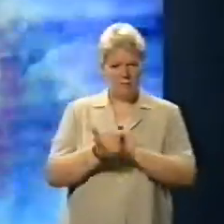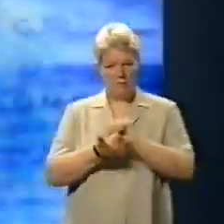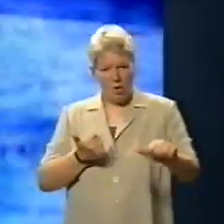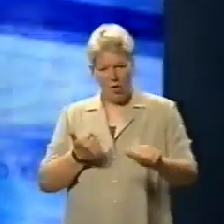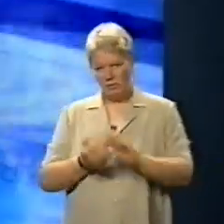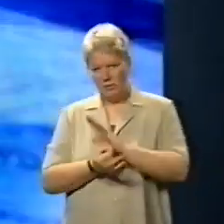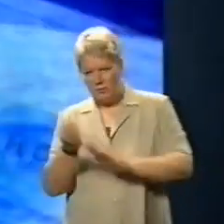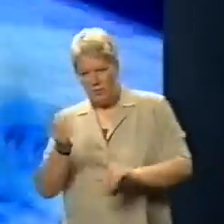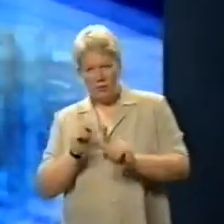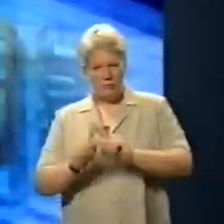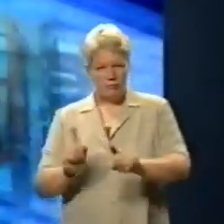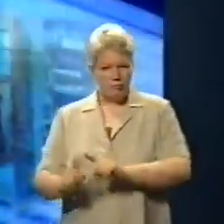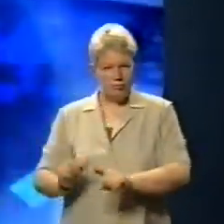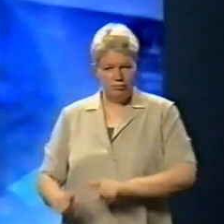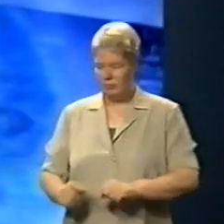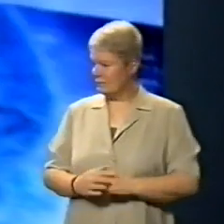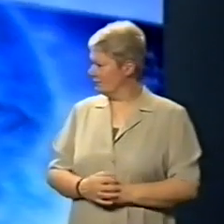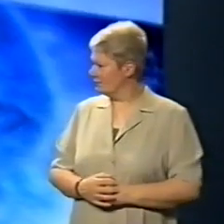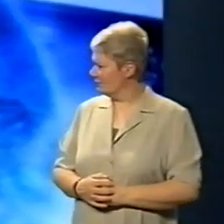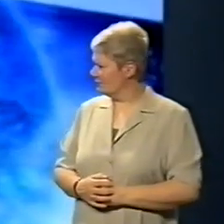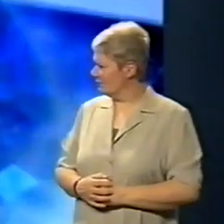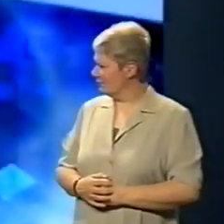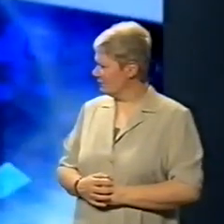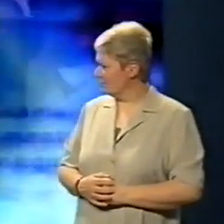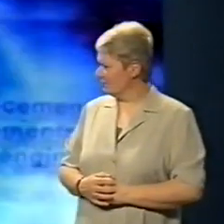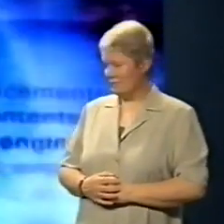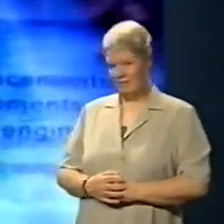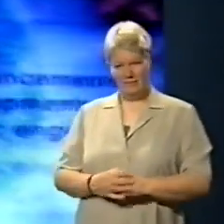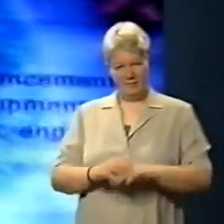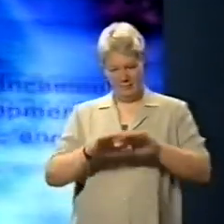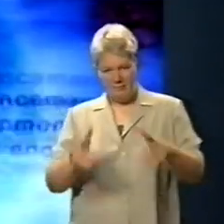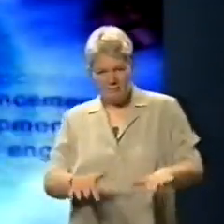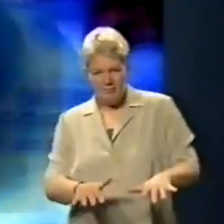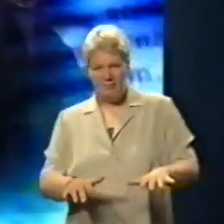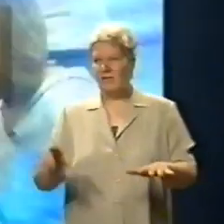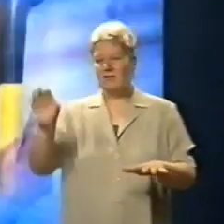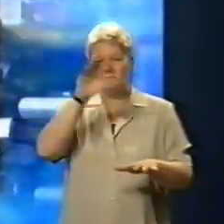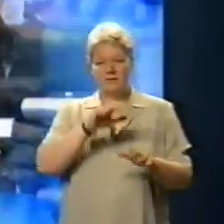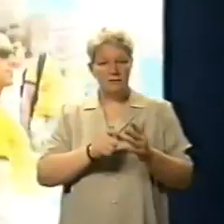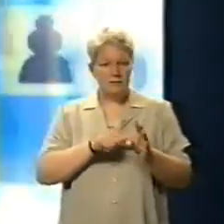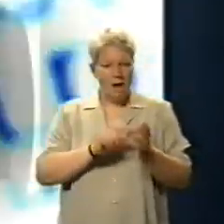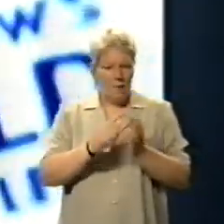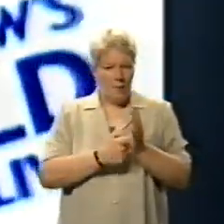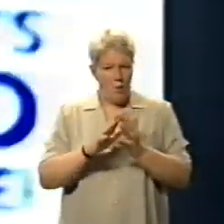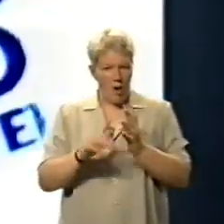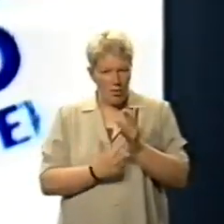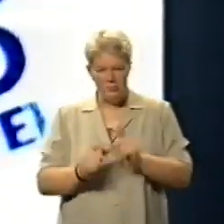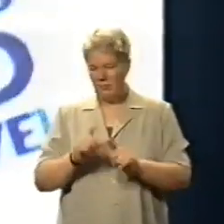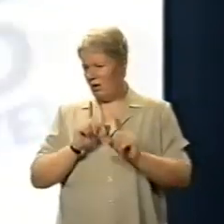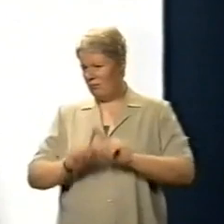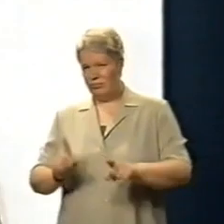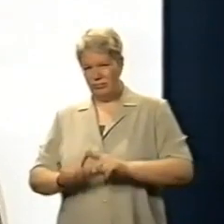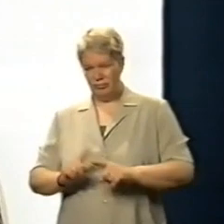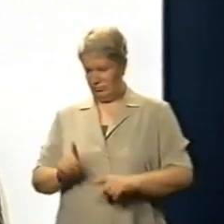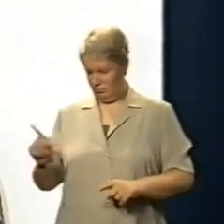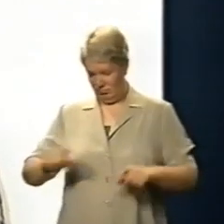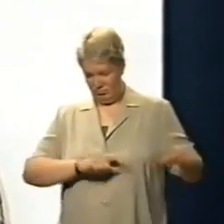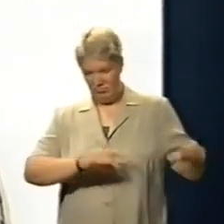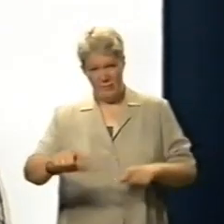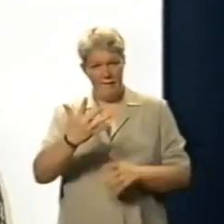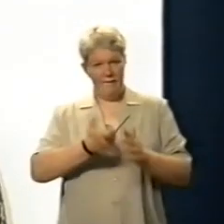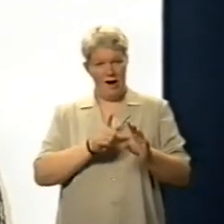intelligent home, a cyber world, a live laboratory and much more besides. The event lasts for five days and